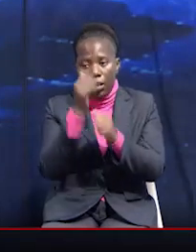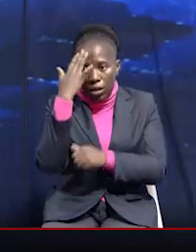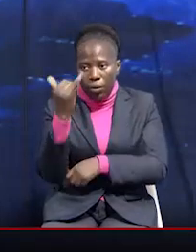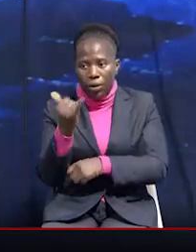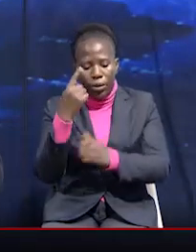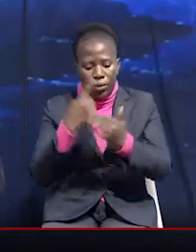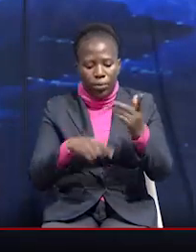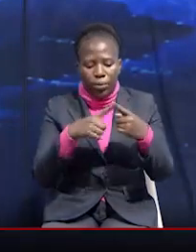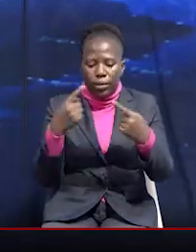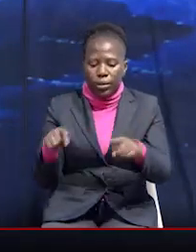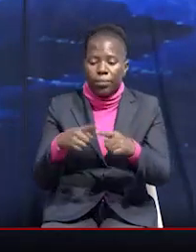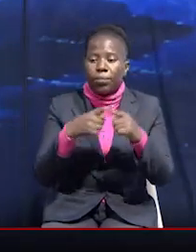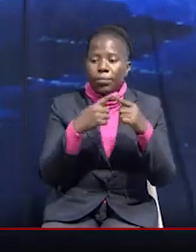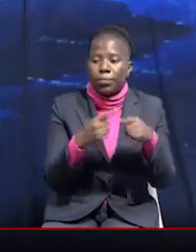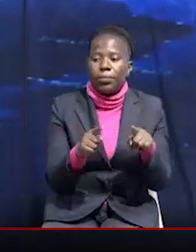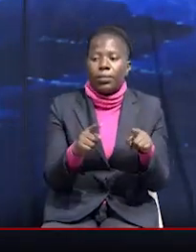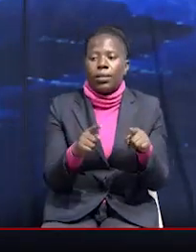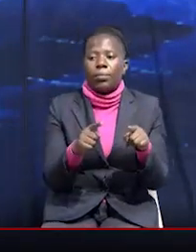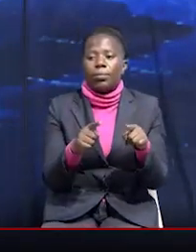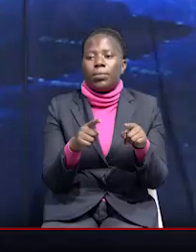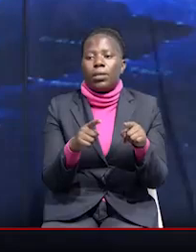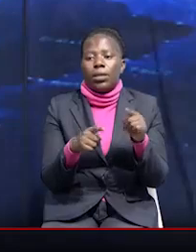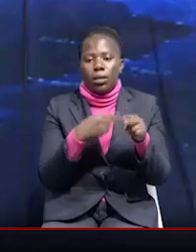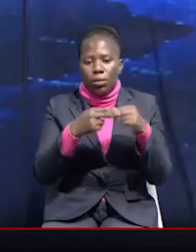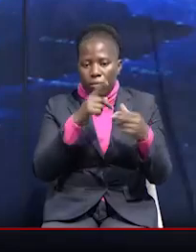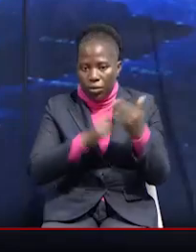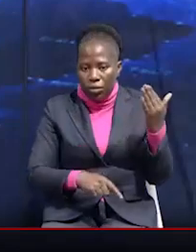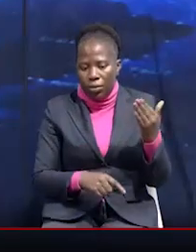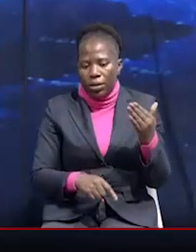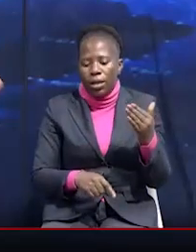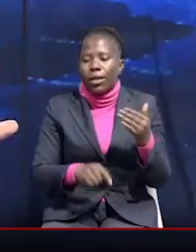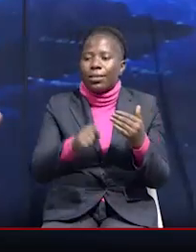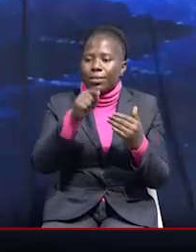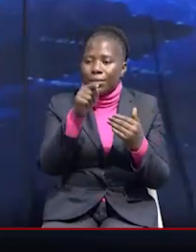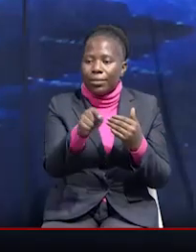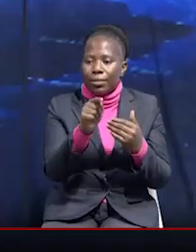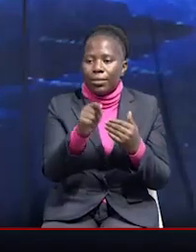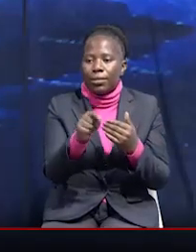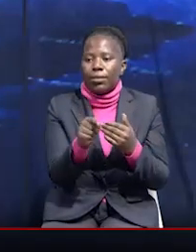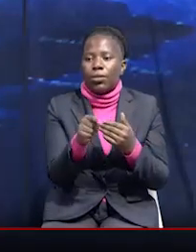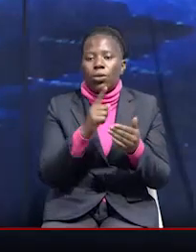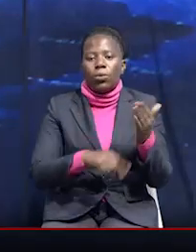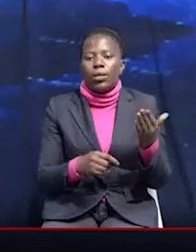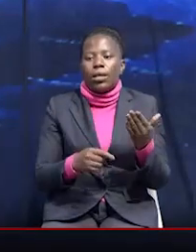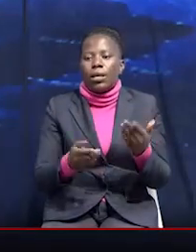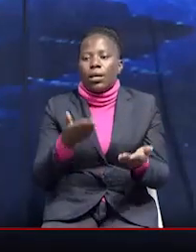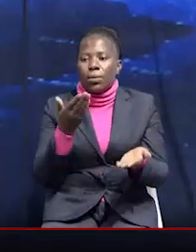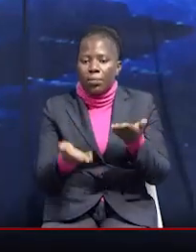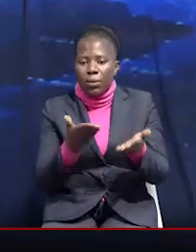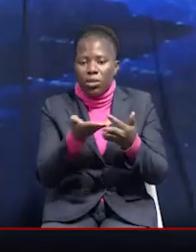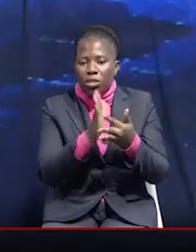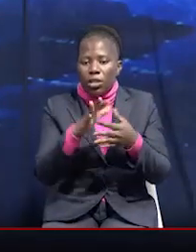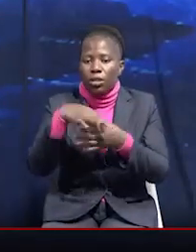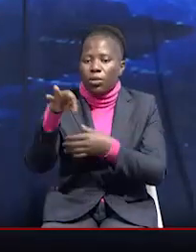happening at a small level scale, it also gets into a bigger scale where a dividend is coming maybe for shareholders, or